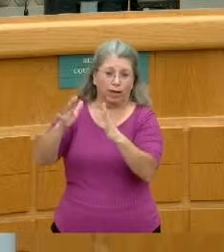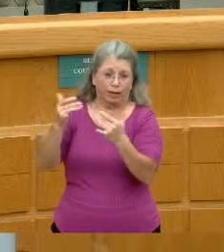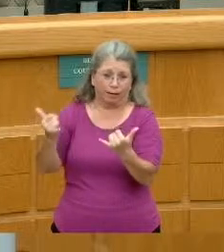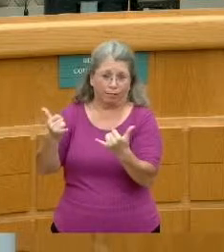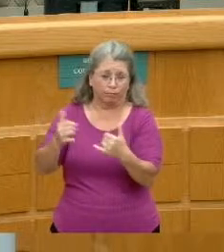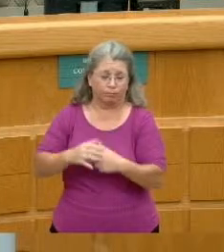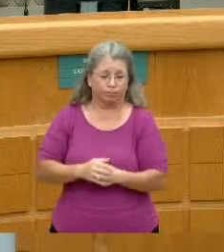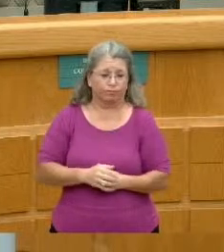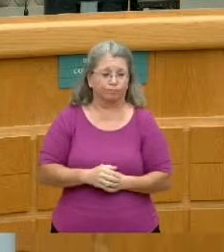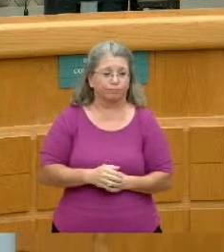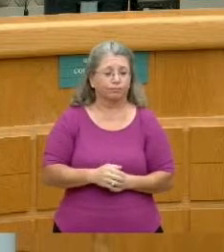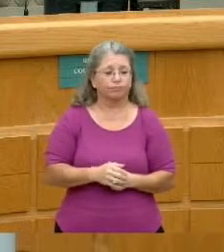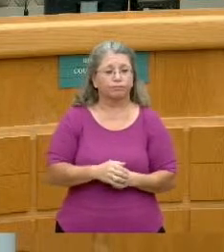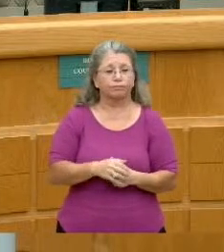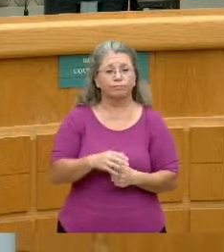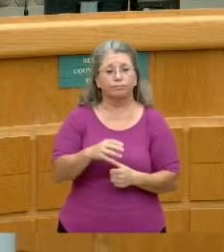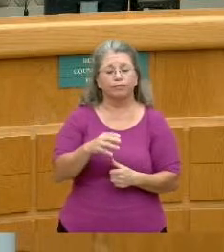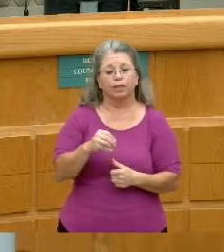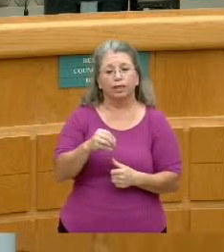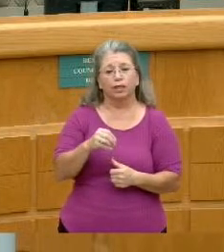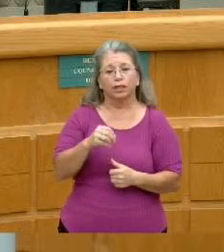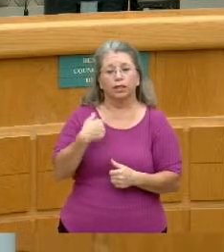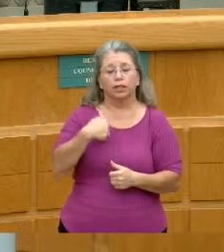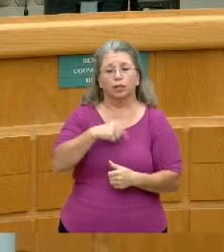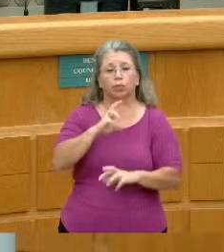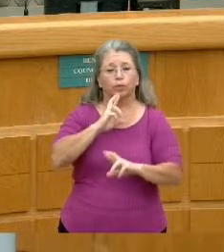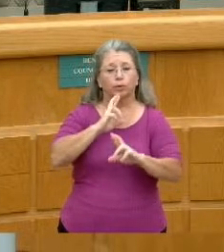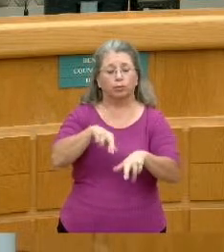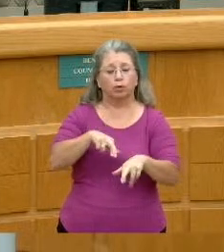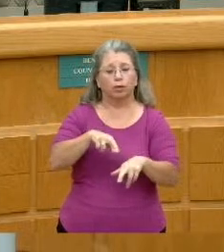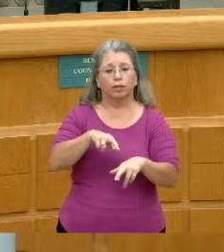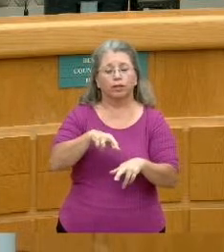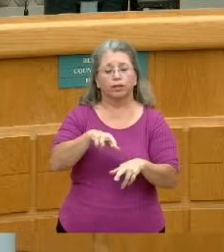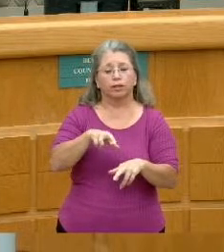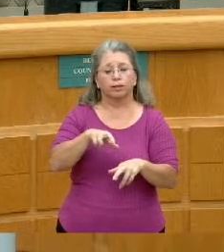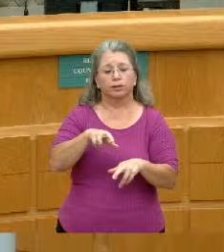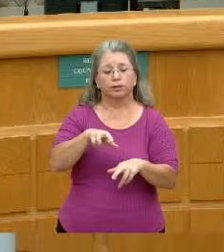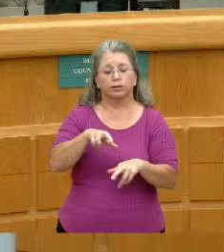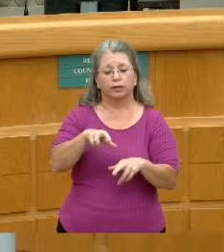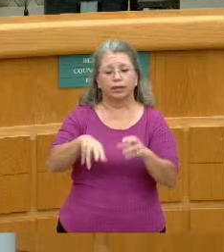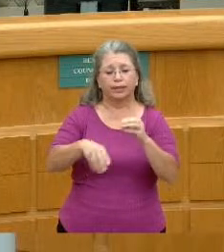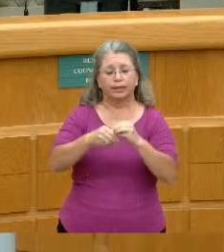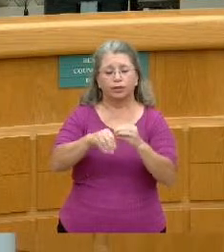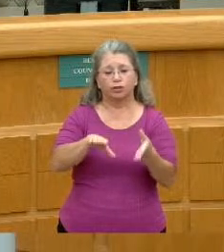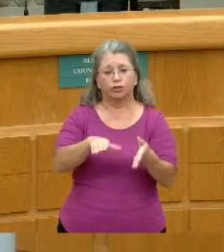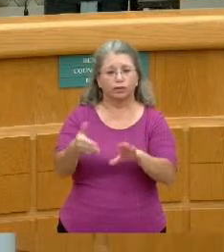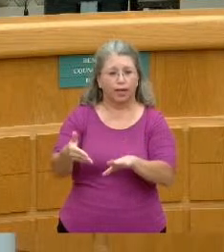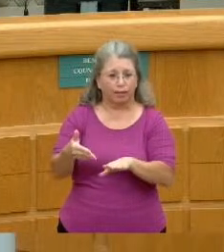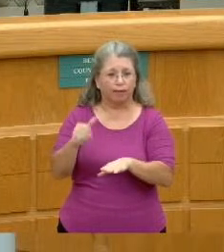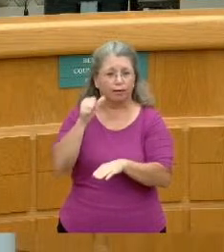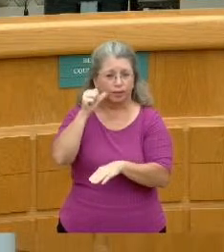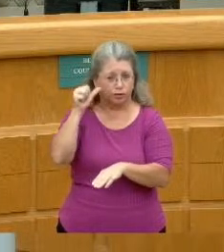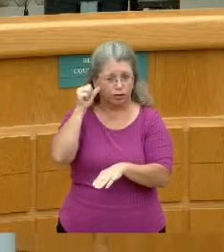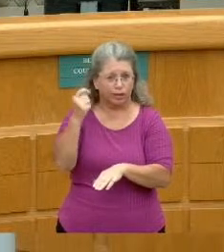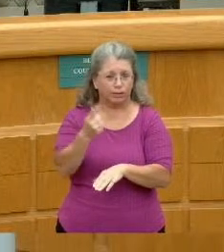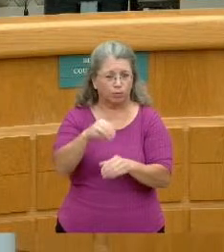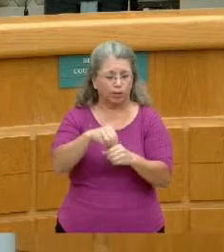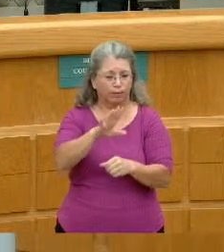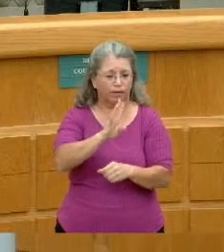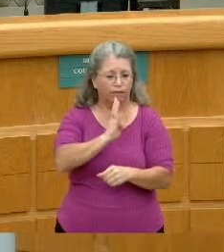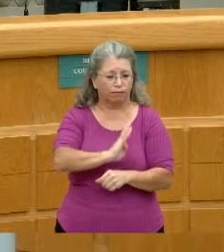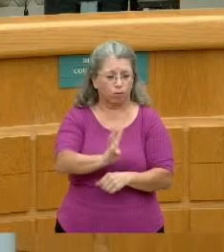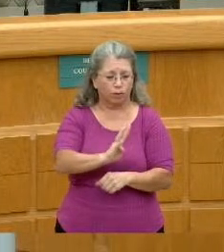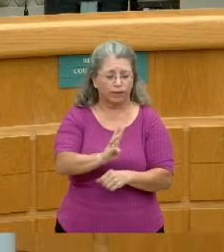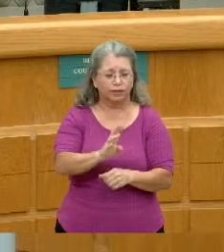We reported an additional unfortunate death yesterday of somebody in his 40s, but that did place us at 9 persons